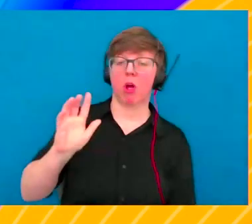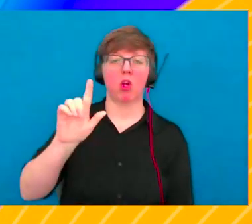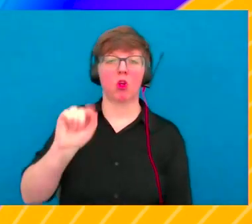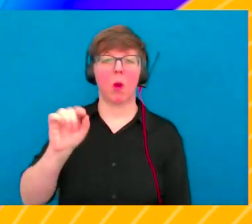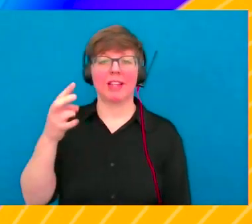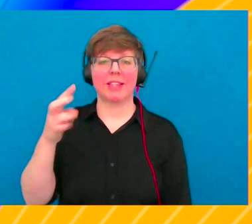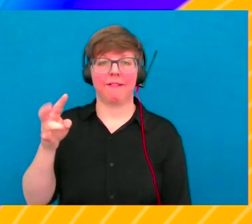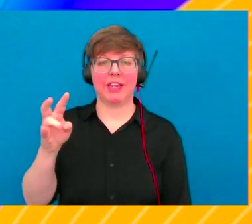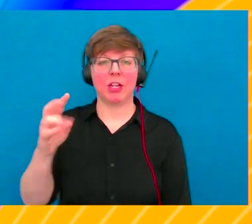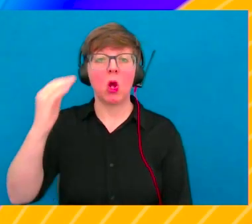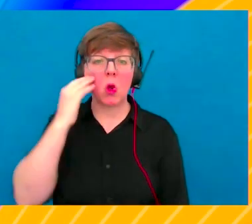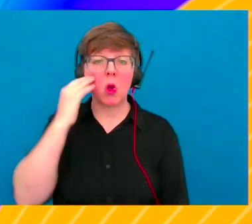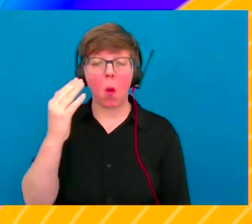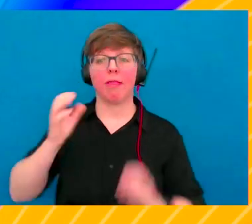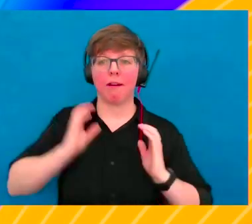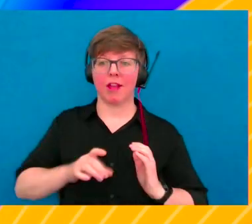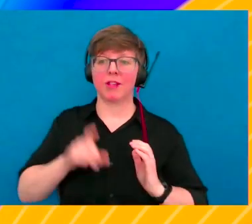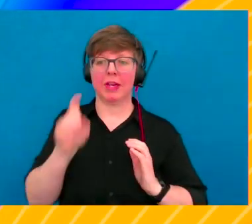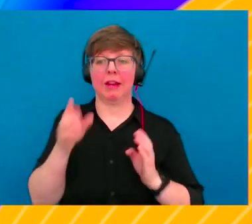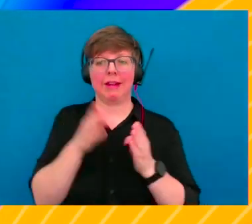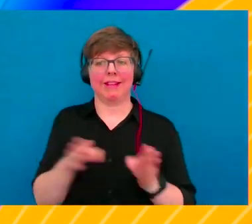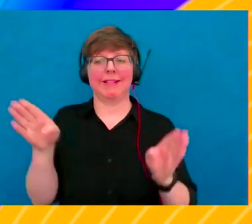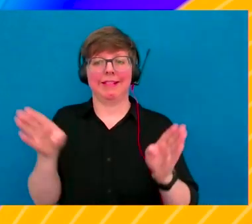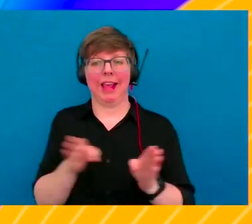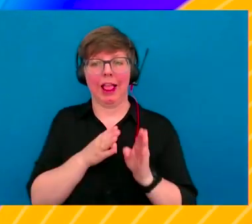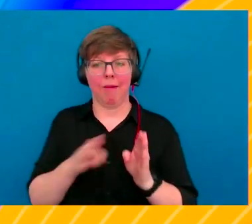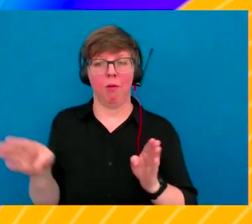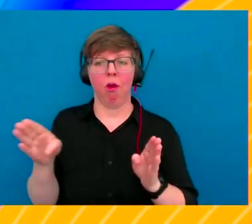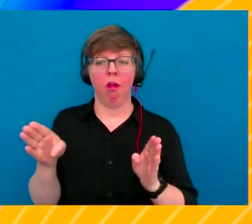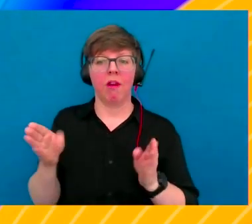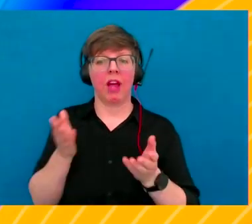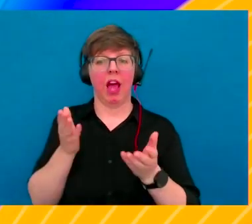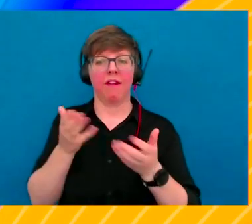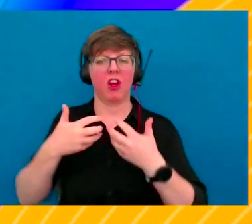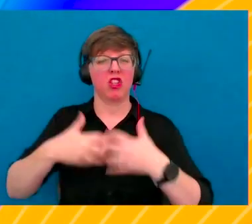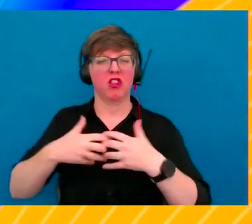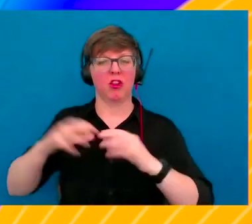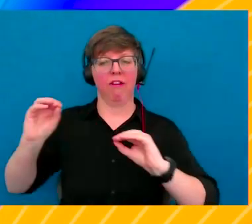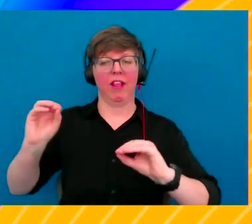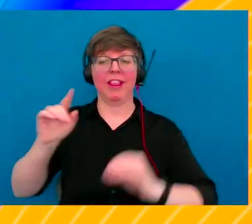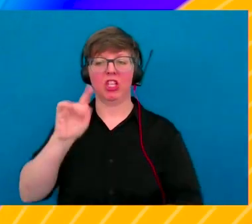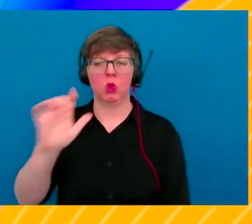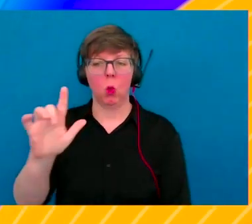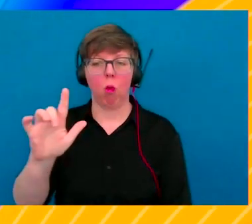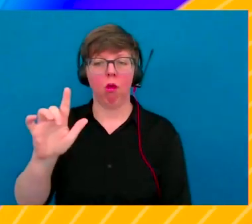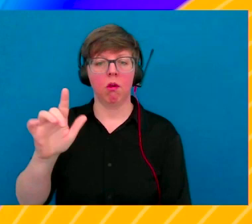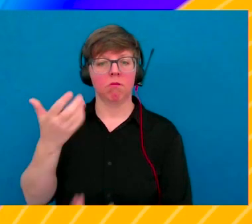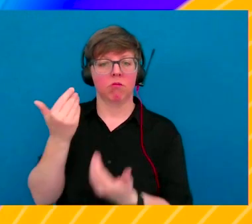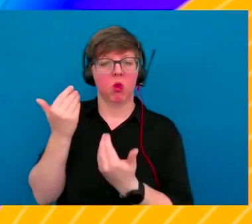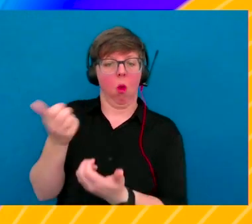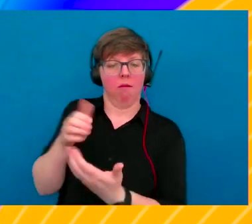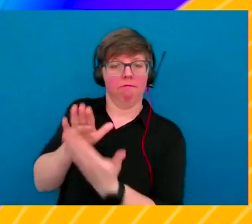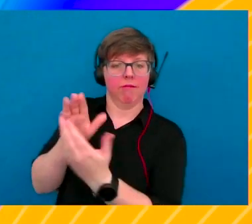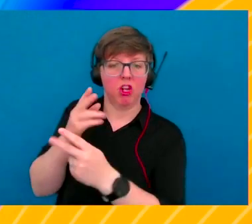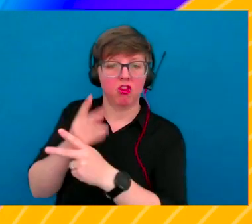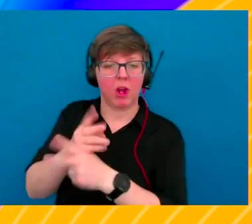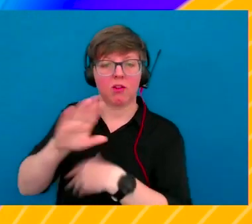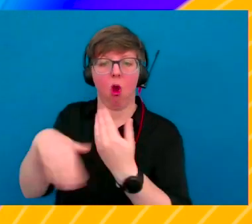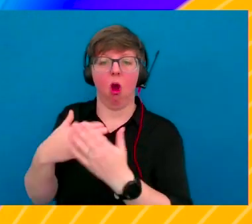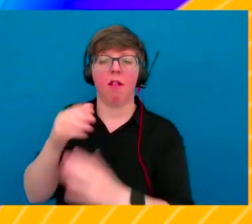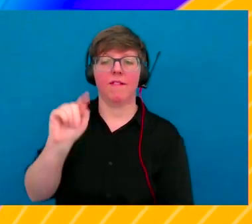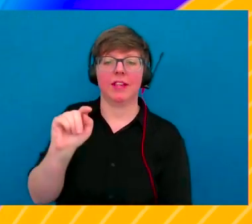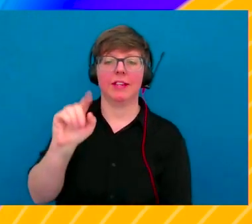scalable serverless tool for addressing all their ETL needs in one place. And since then, we expanded Glue to be